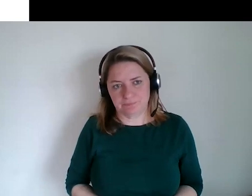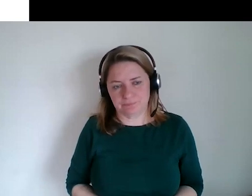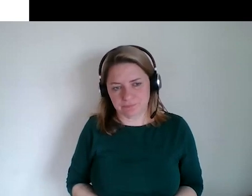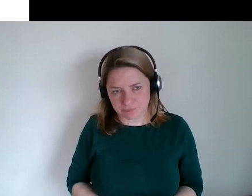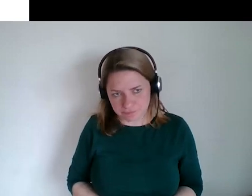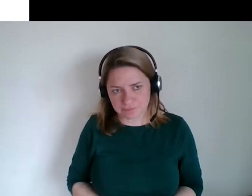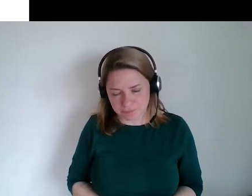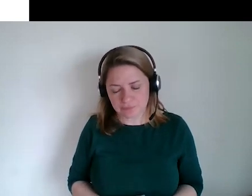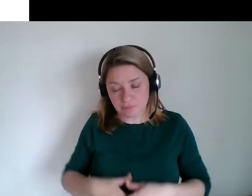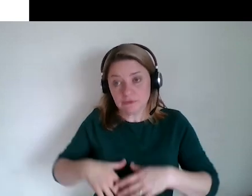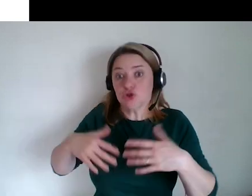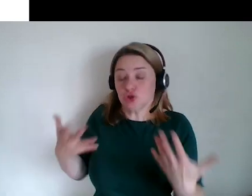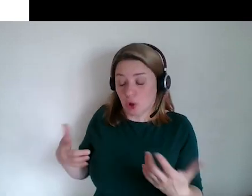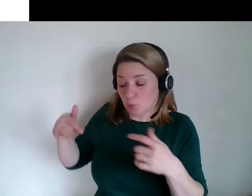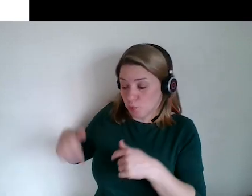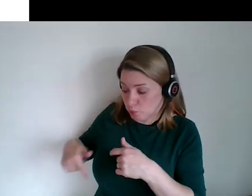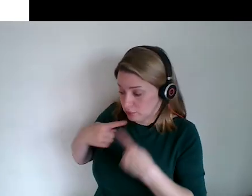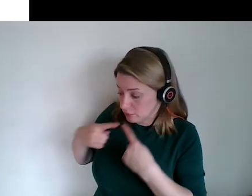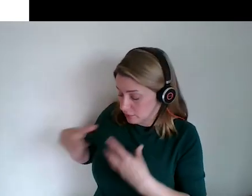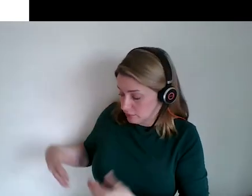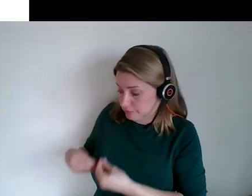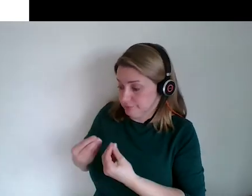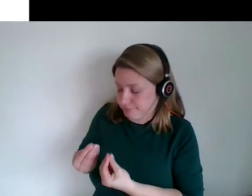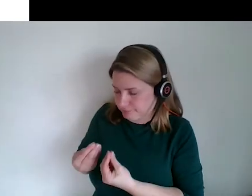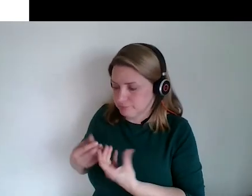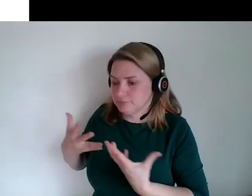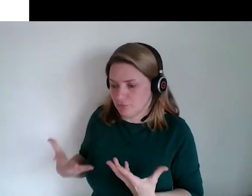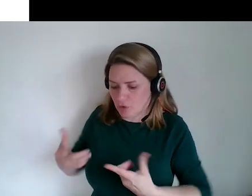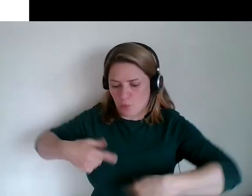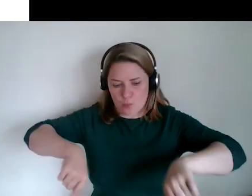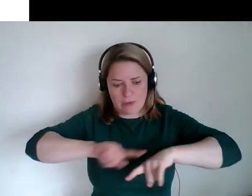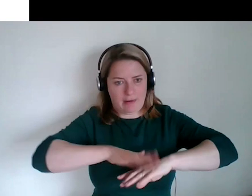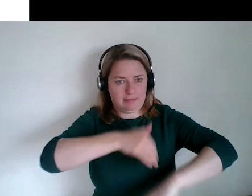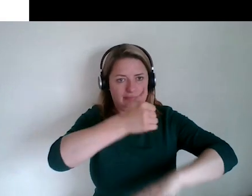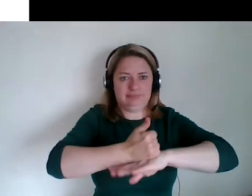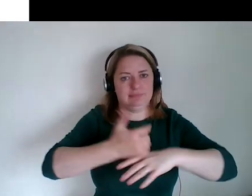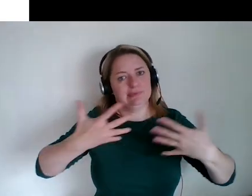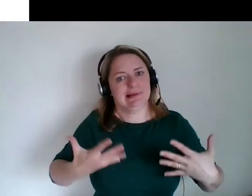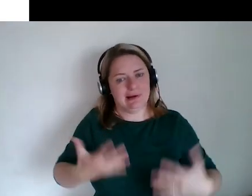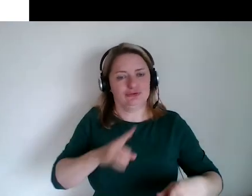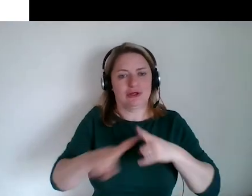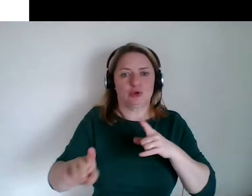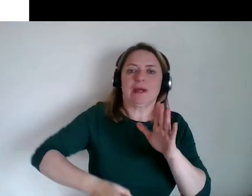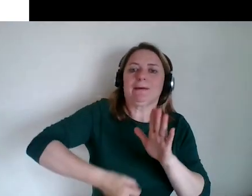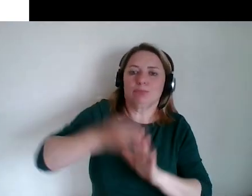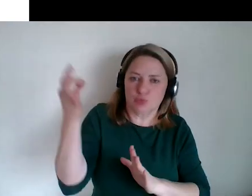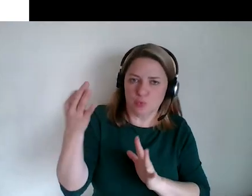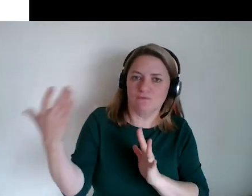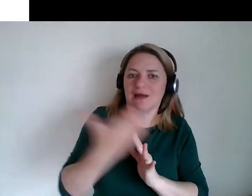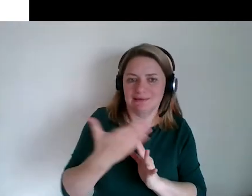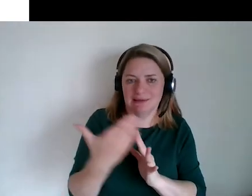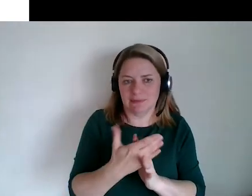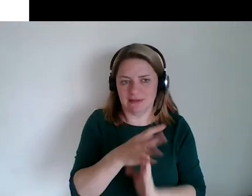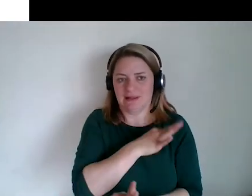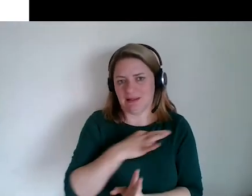So with this background, what we are doing in the incubator is carrying out a host of work to improve the accessibility of clinical